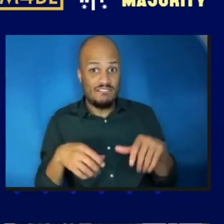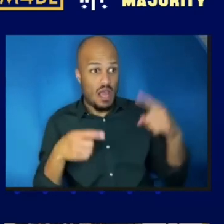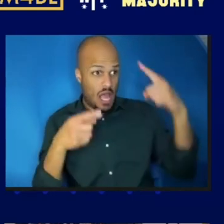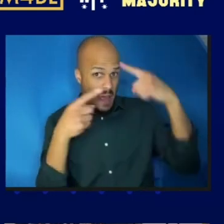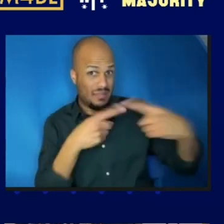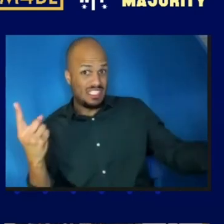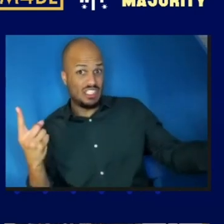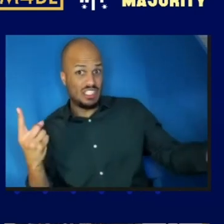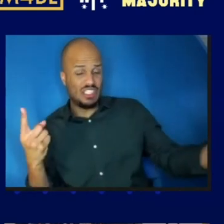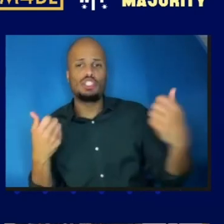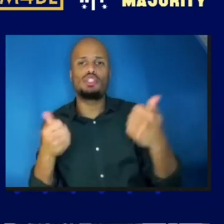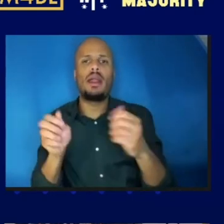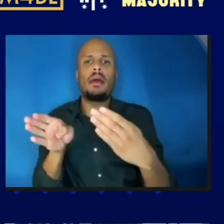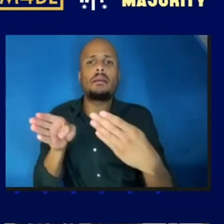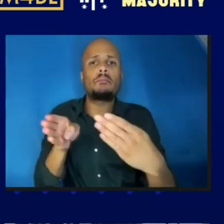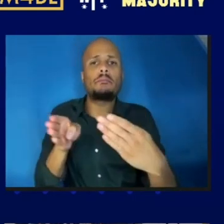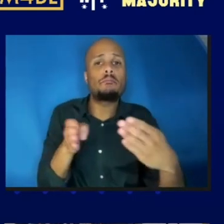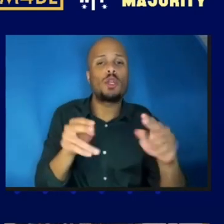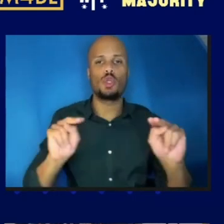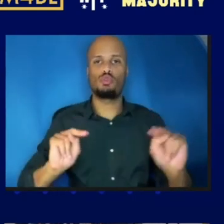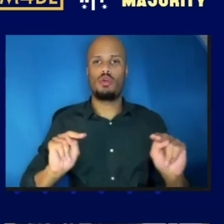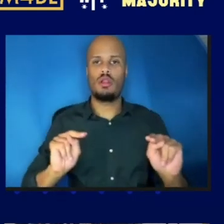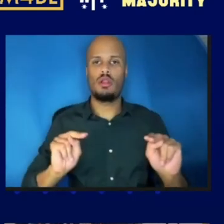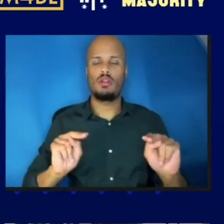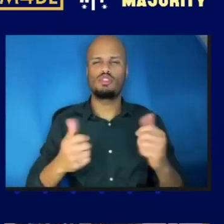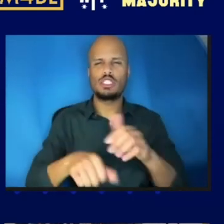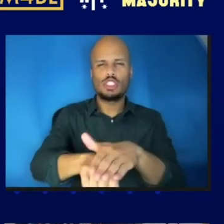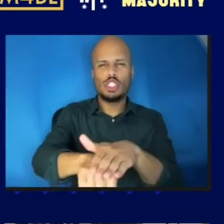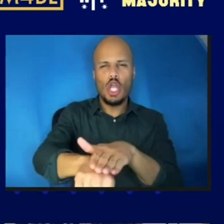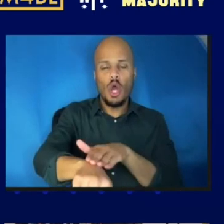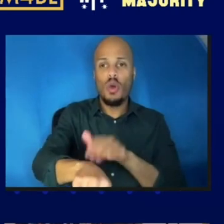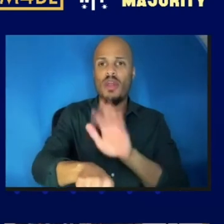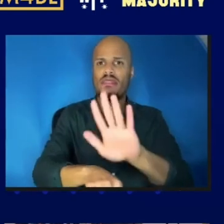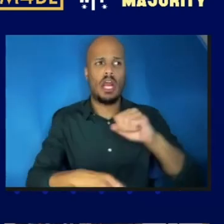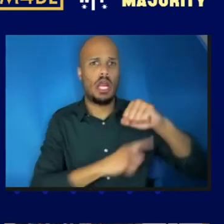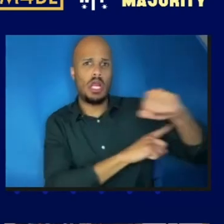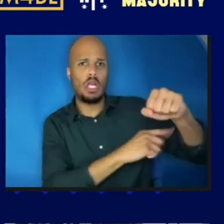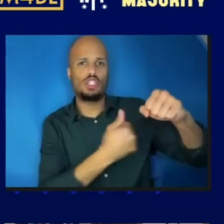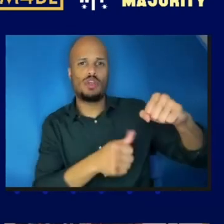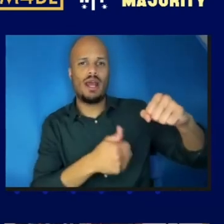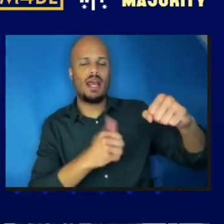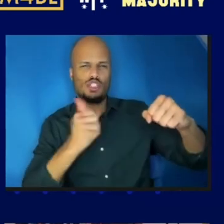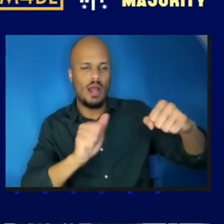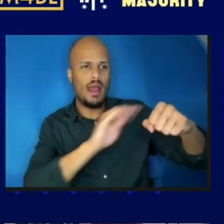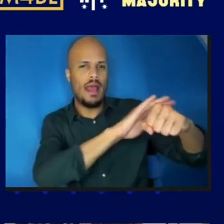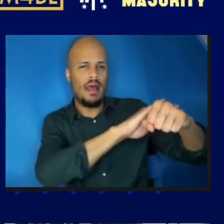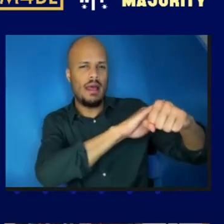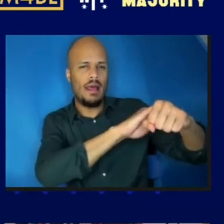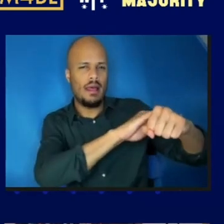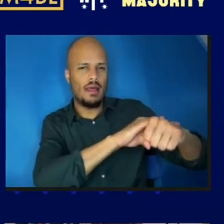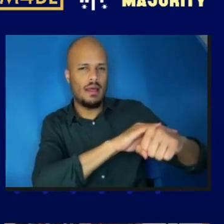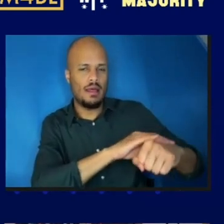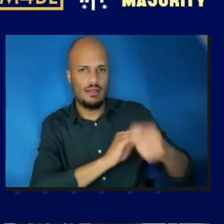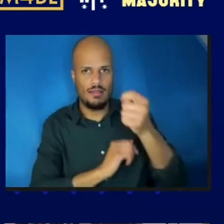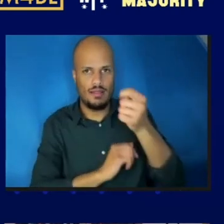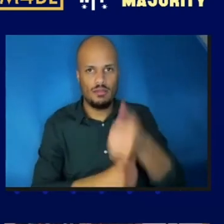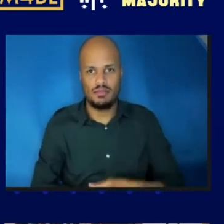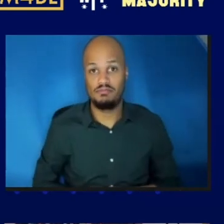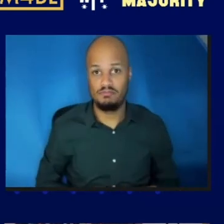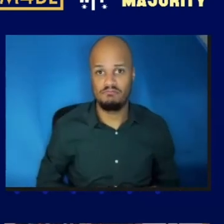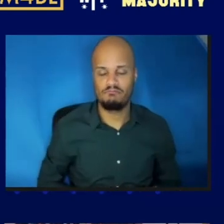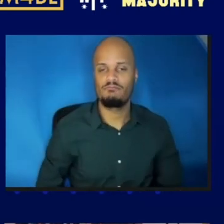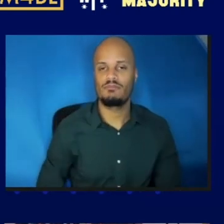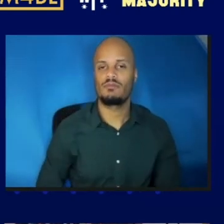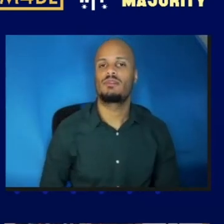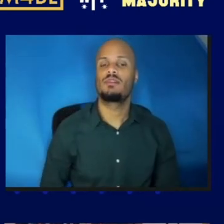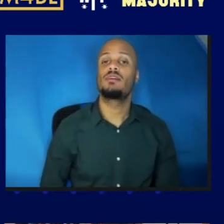Or at least slow them down, interrupt their logic. So we might say that we at the